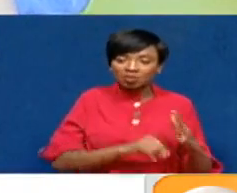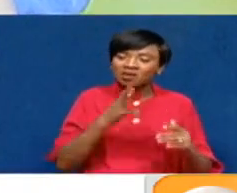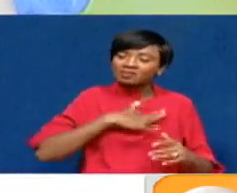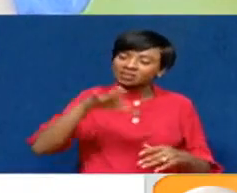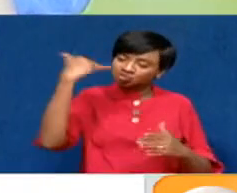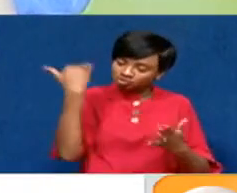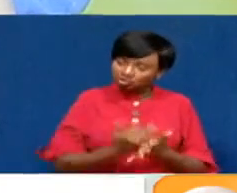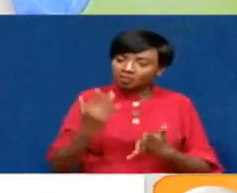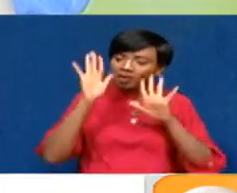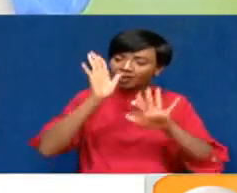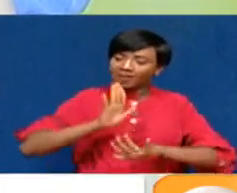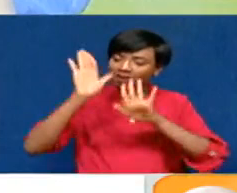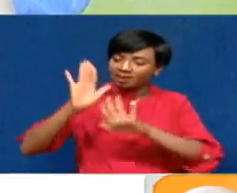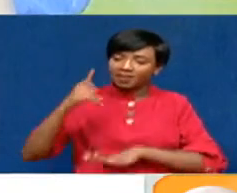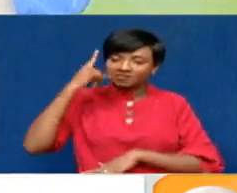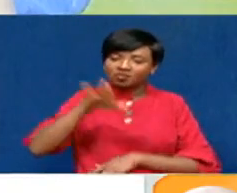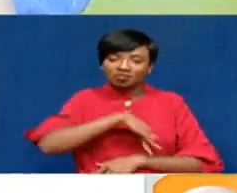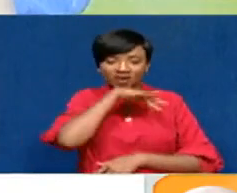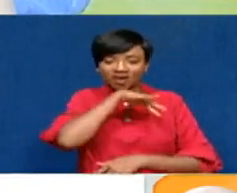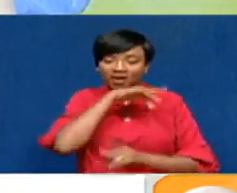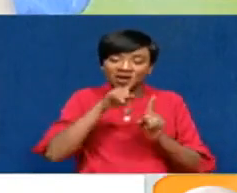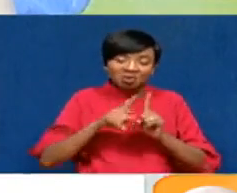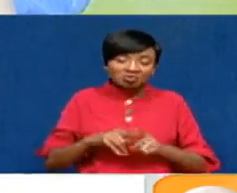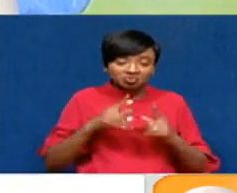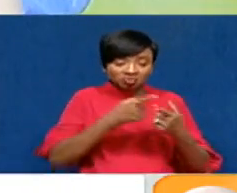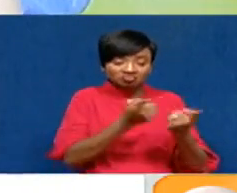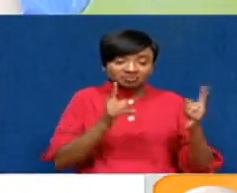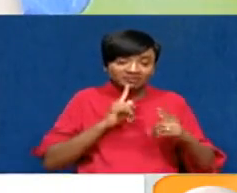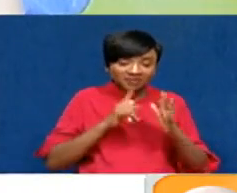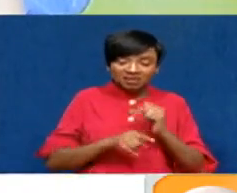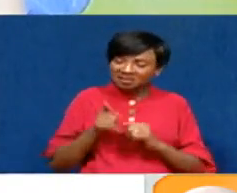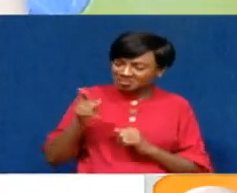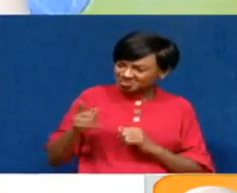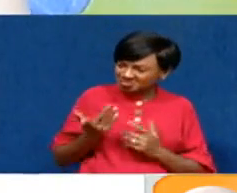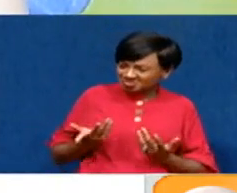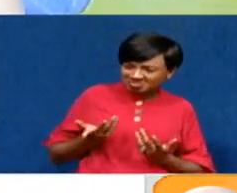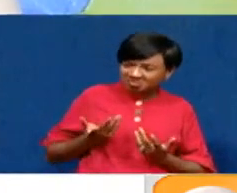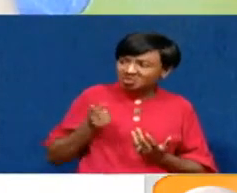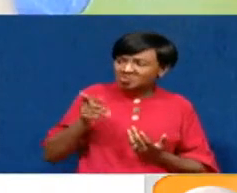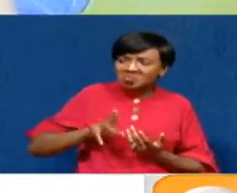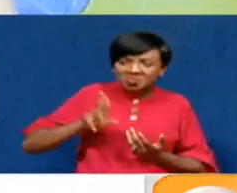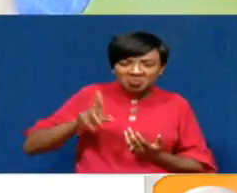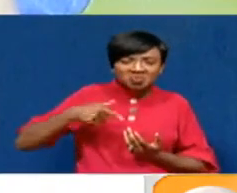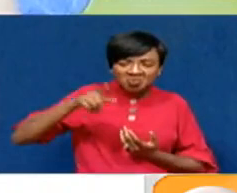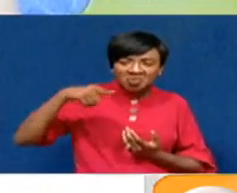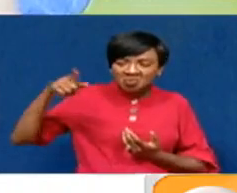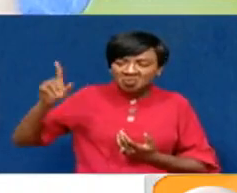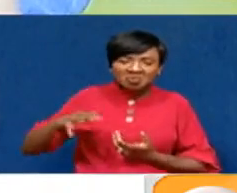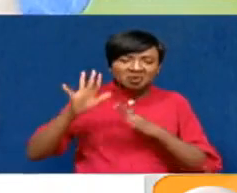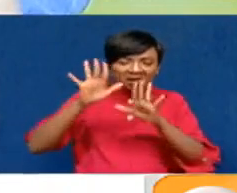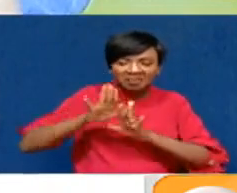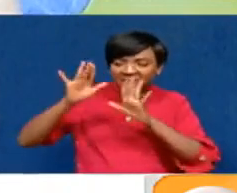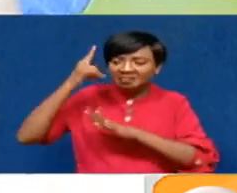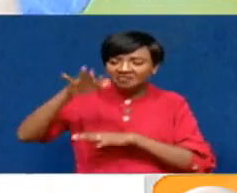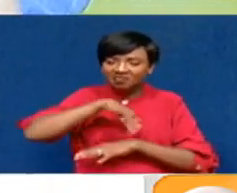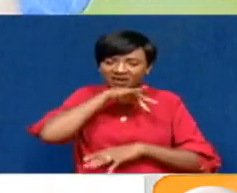off the campaign trail. The leaders criticized President Kenyatta for his active campaign for ODM leader Raila Odinga, telling